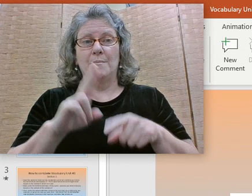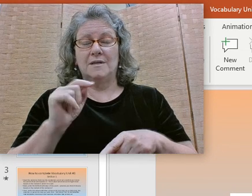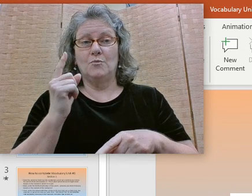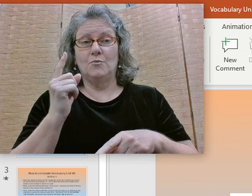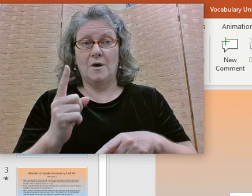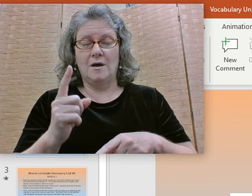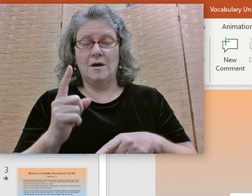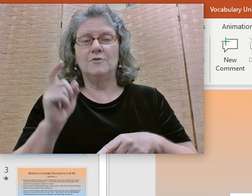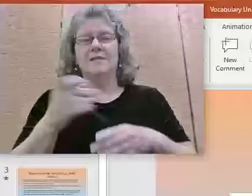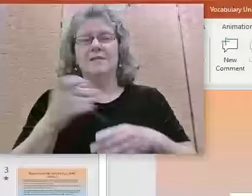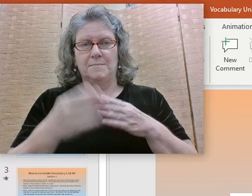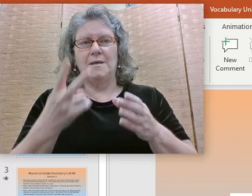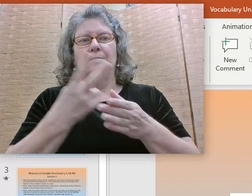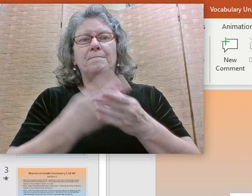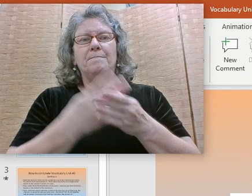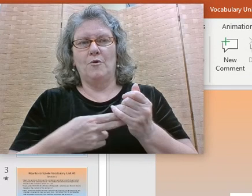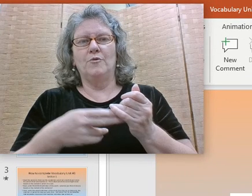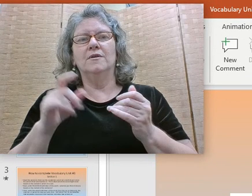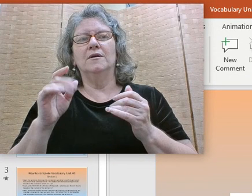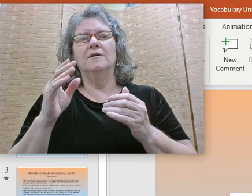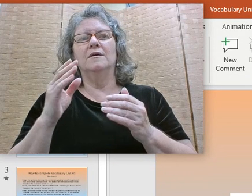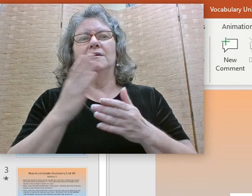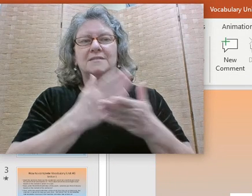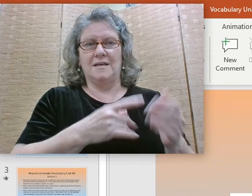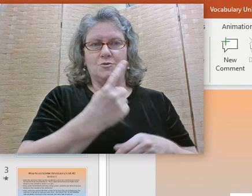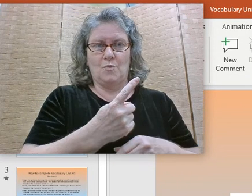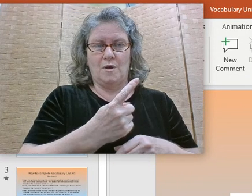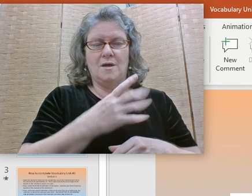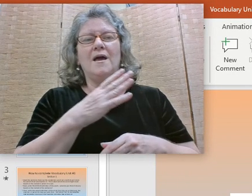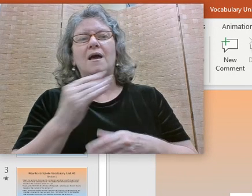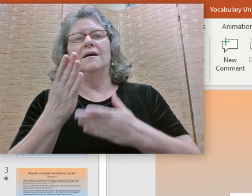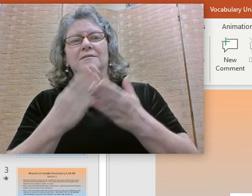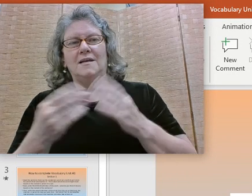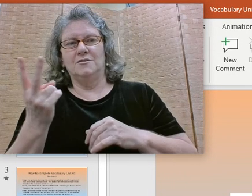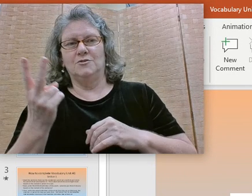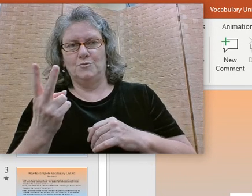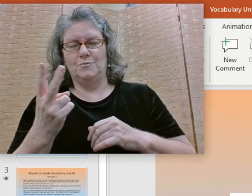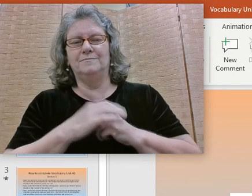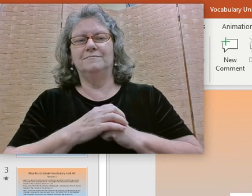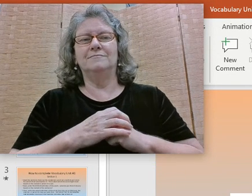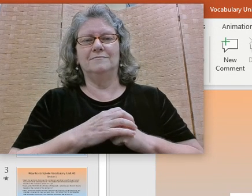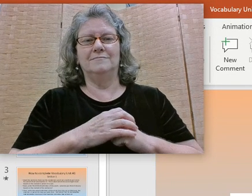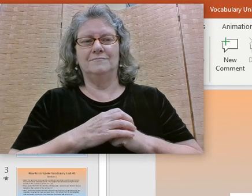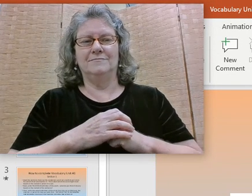need to complete both sections, Section 1 and then Section 2.